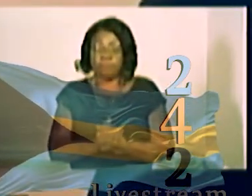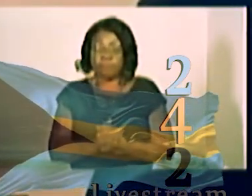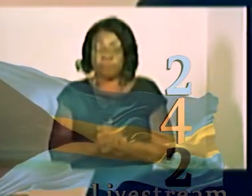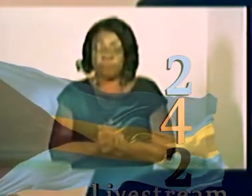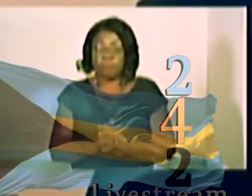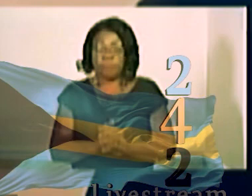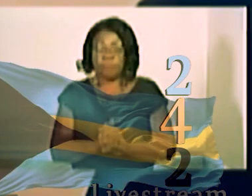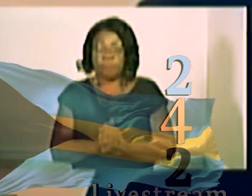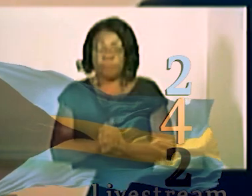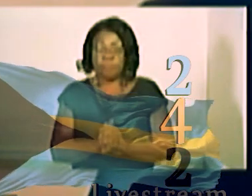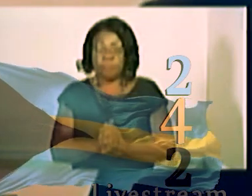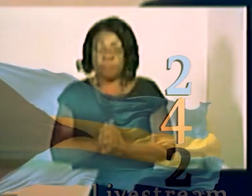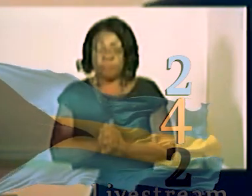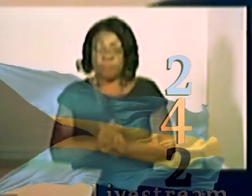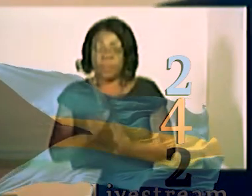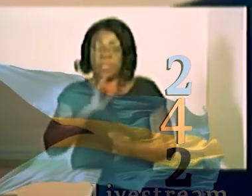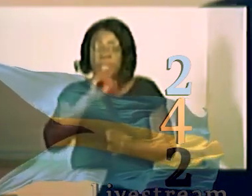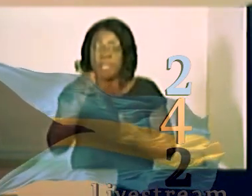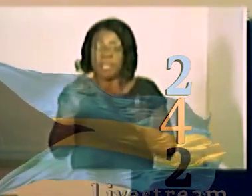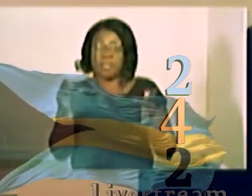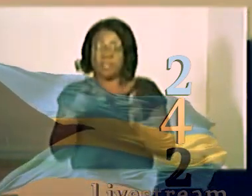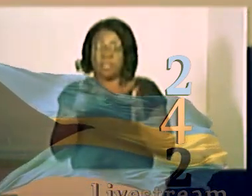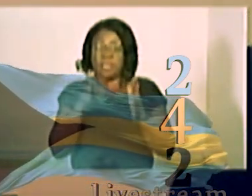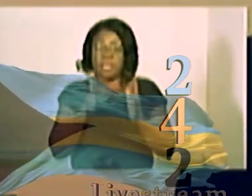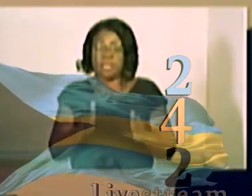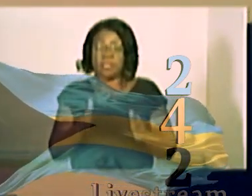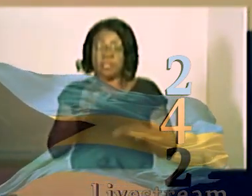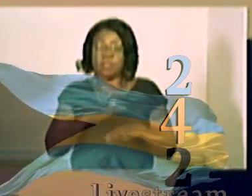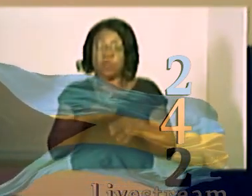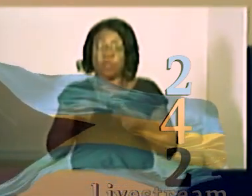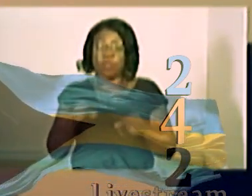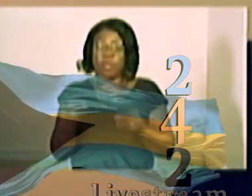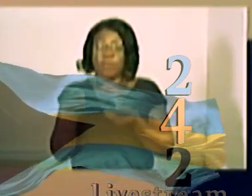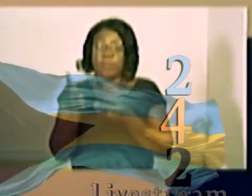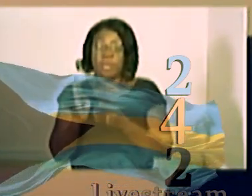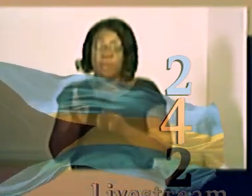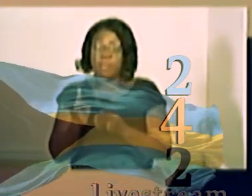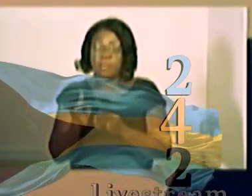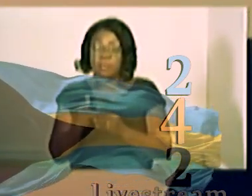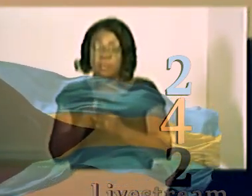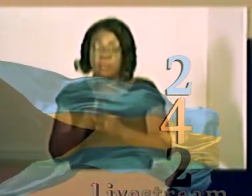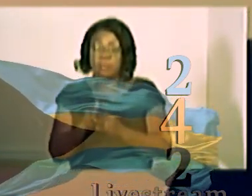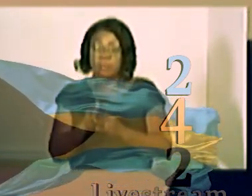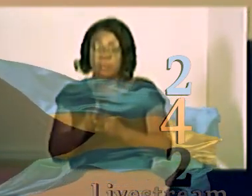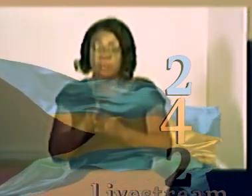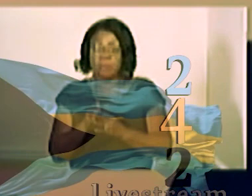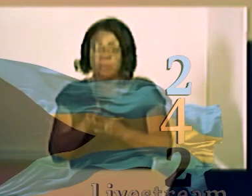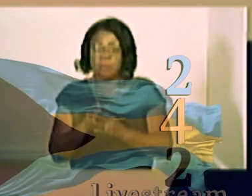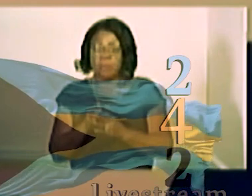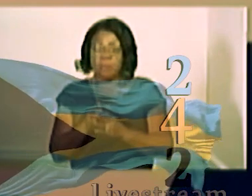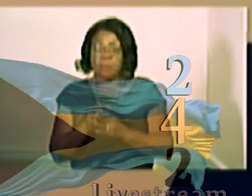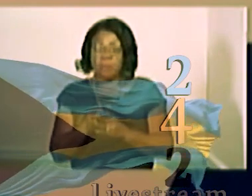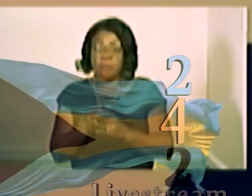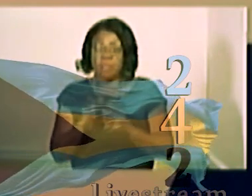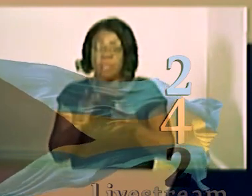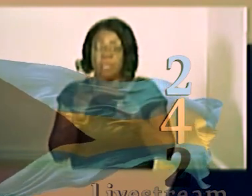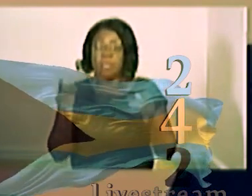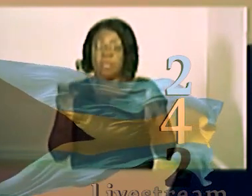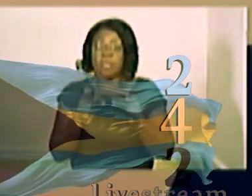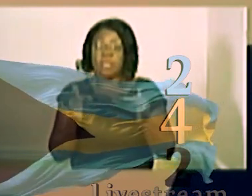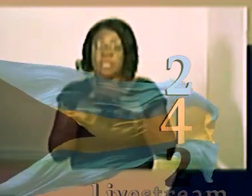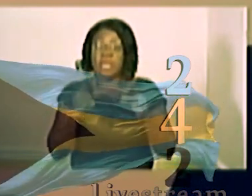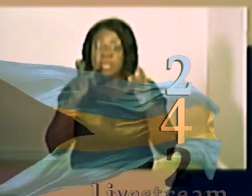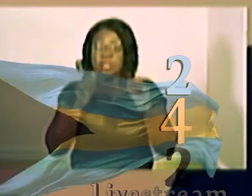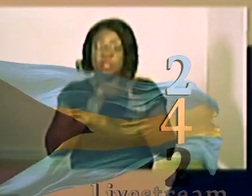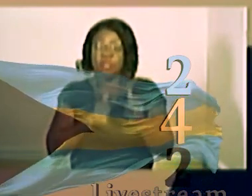Is contact tracing still ongoing here on the island of Guamama? Contact tracing is ongoing.